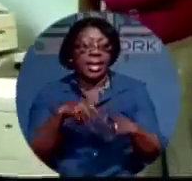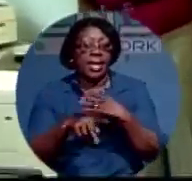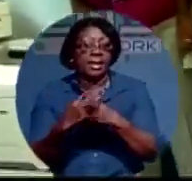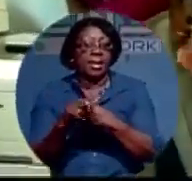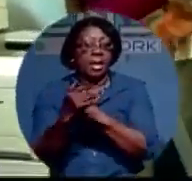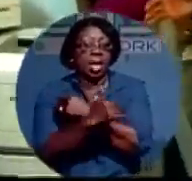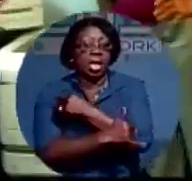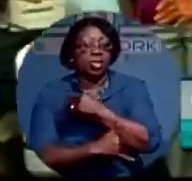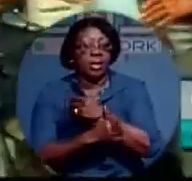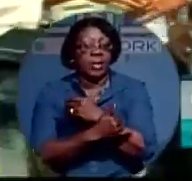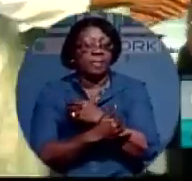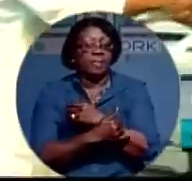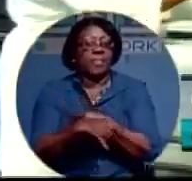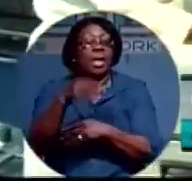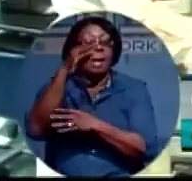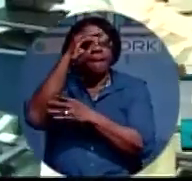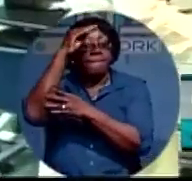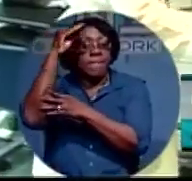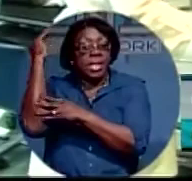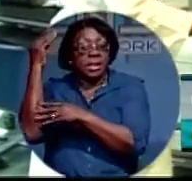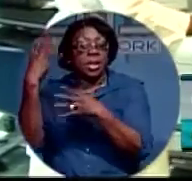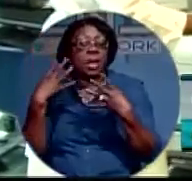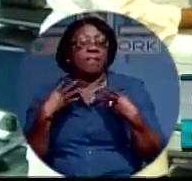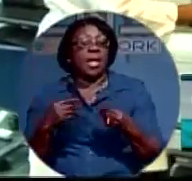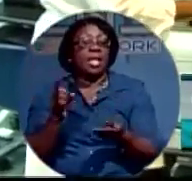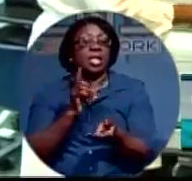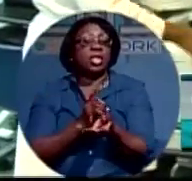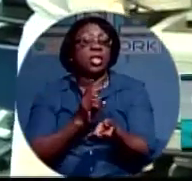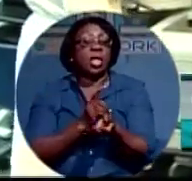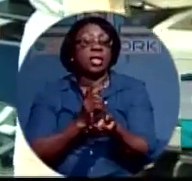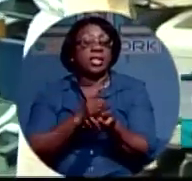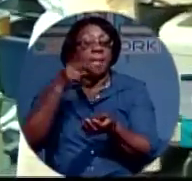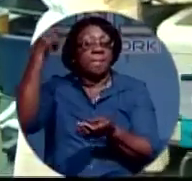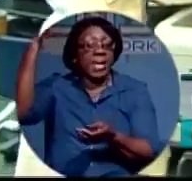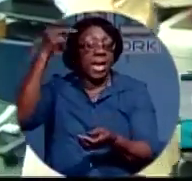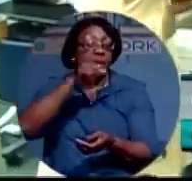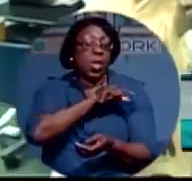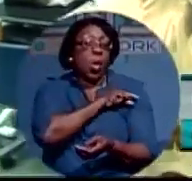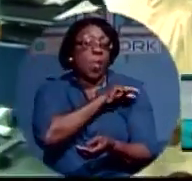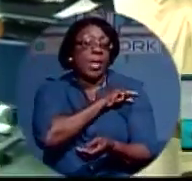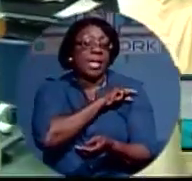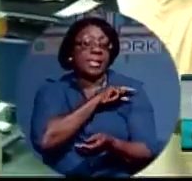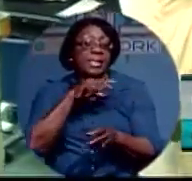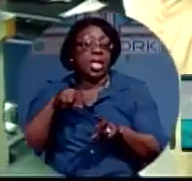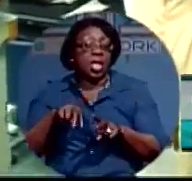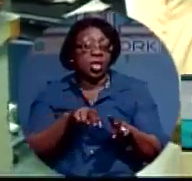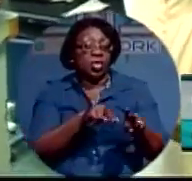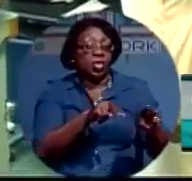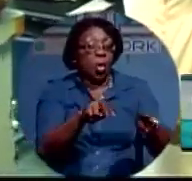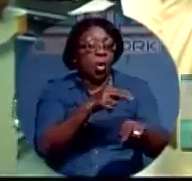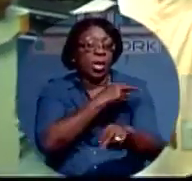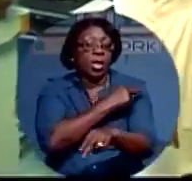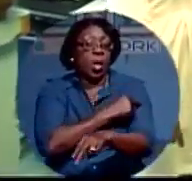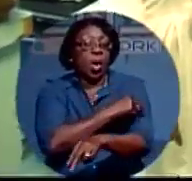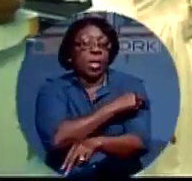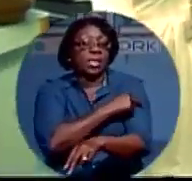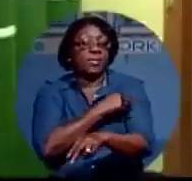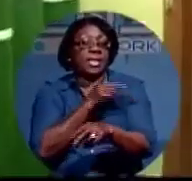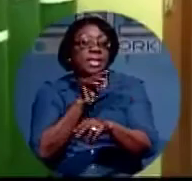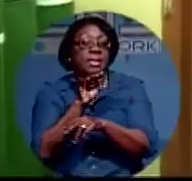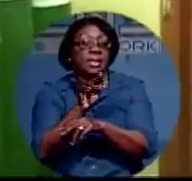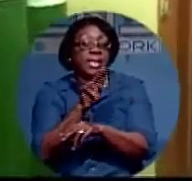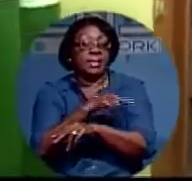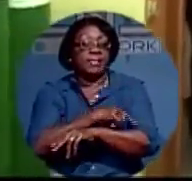doctor should, Minister of Health Dr. Perry Gomez did a thorough examination of the physical structure of the Princess Margaret